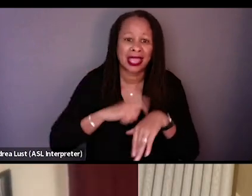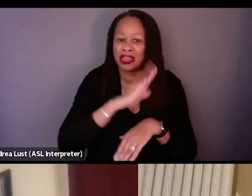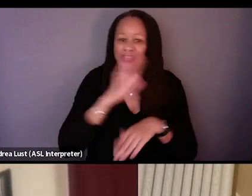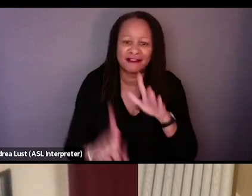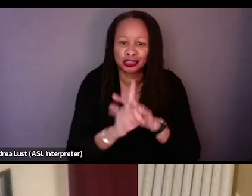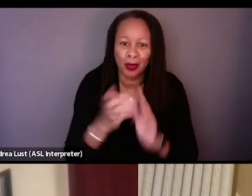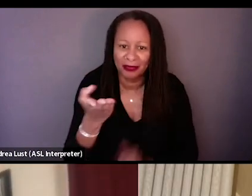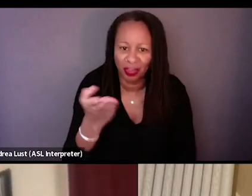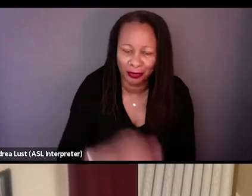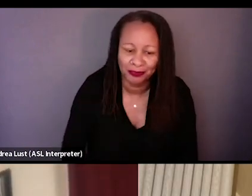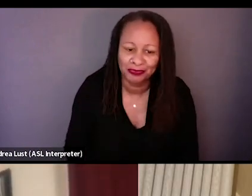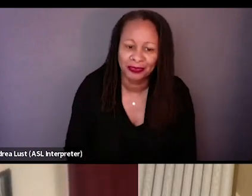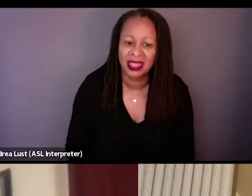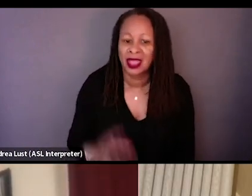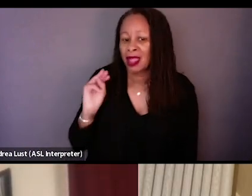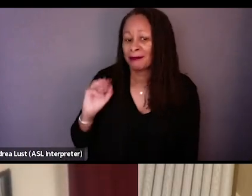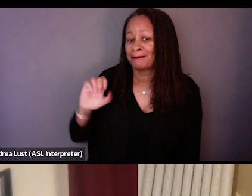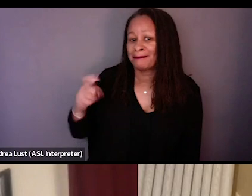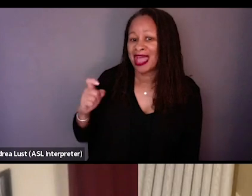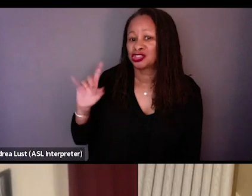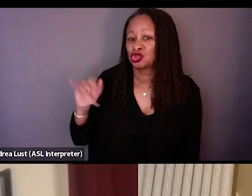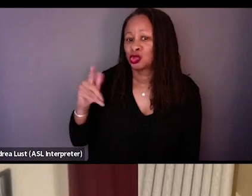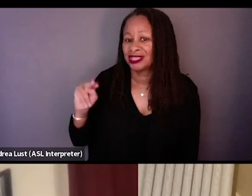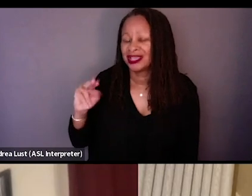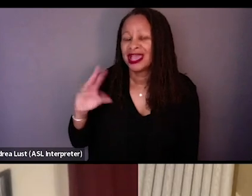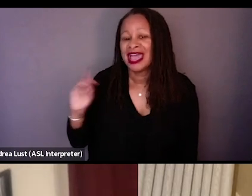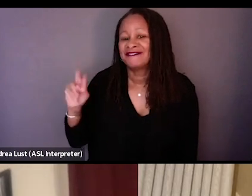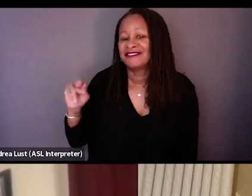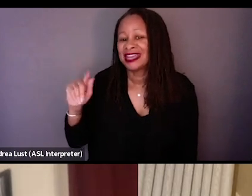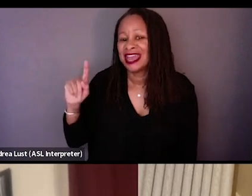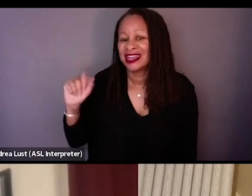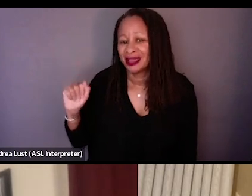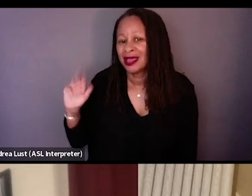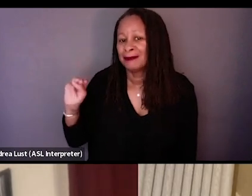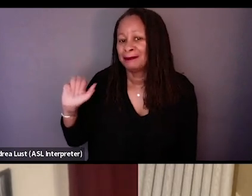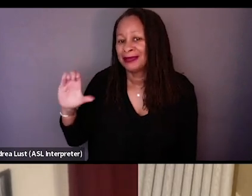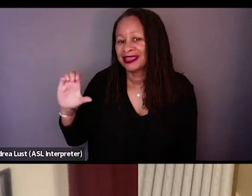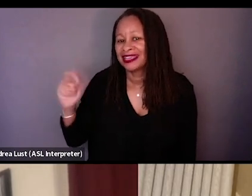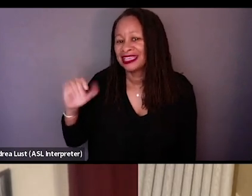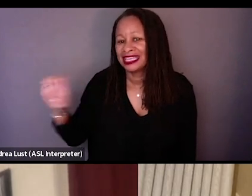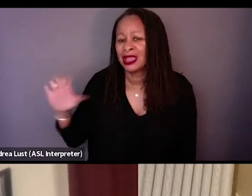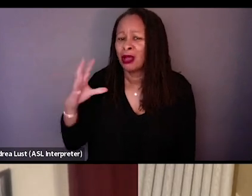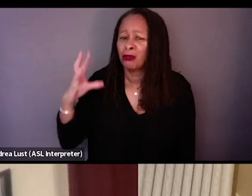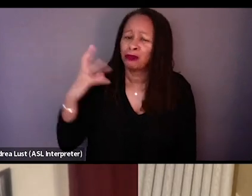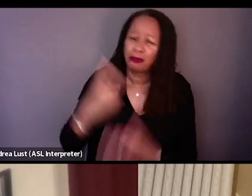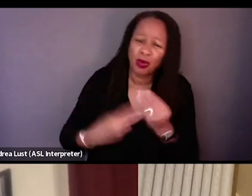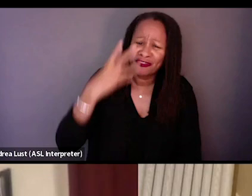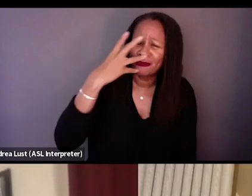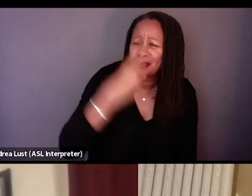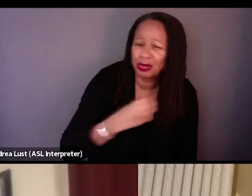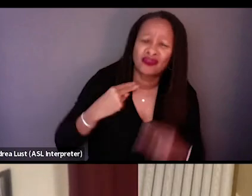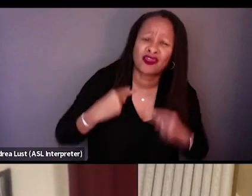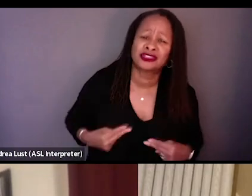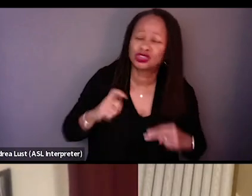turn. Max Julian and Vanetta McGee, oh my God. Both of them exquisitely beautiful human beings that